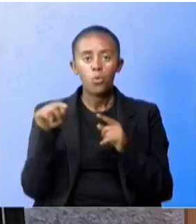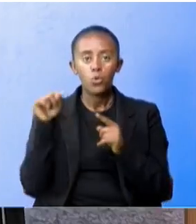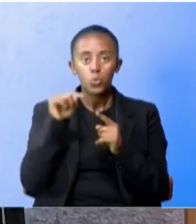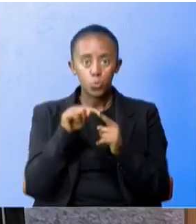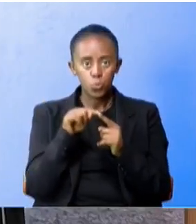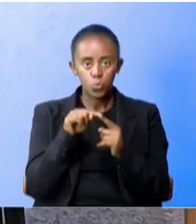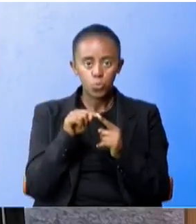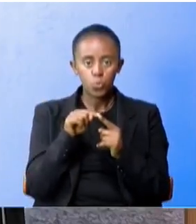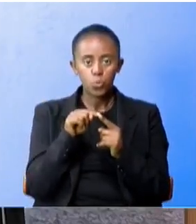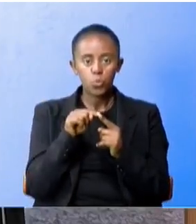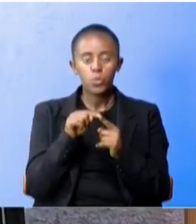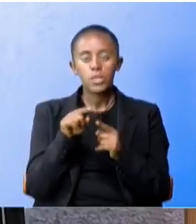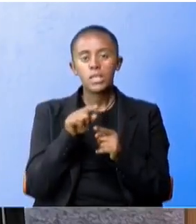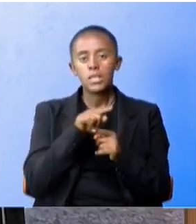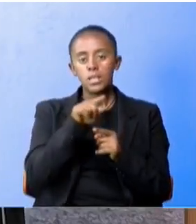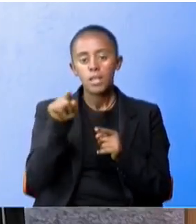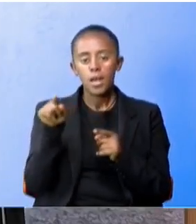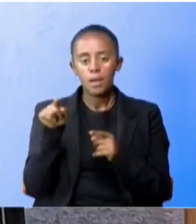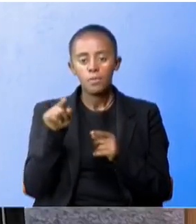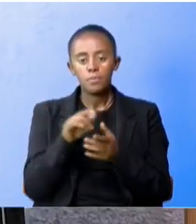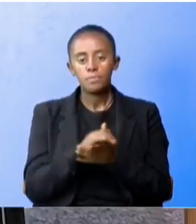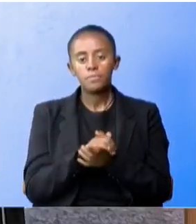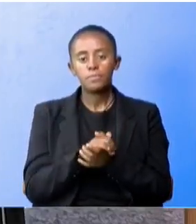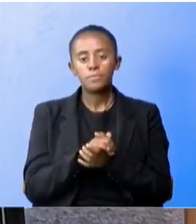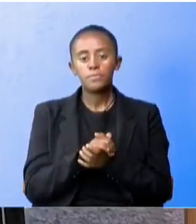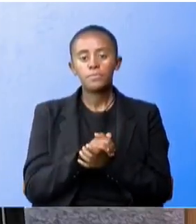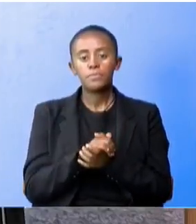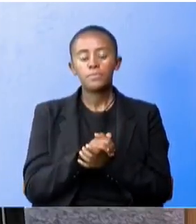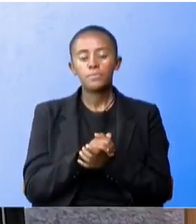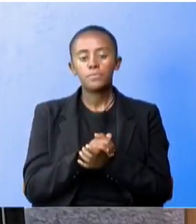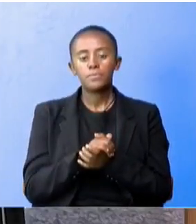to their